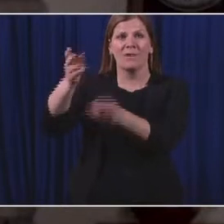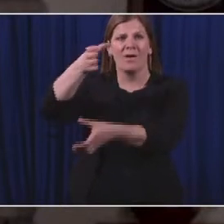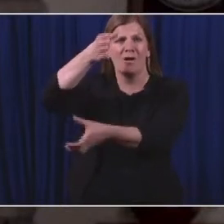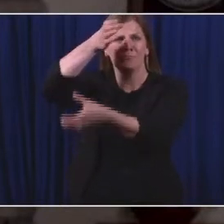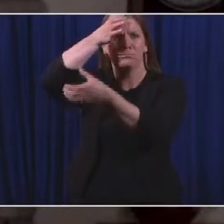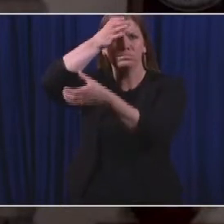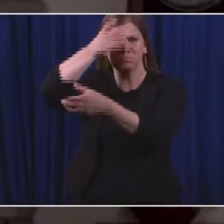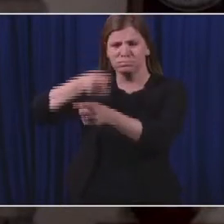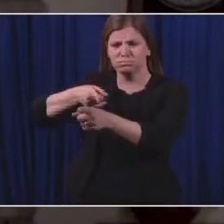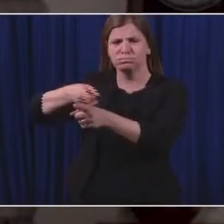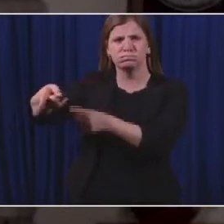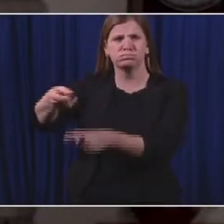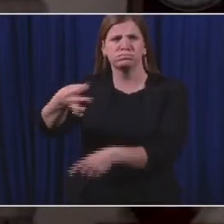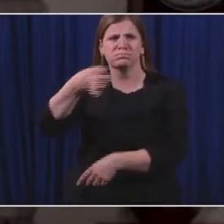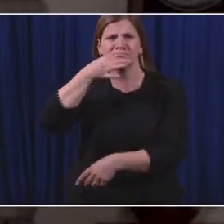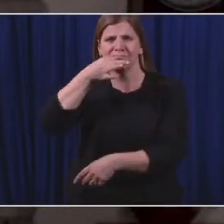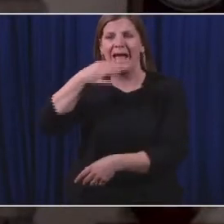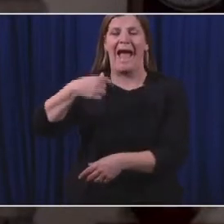may be a plateau,